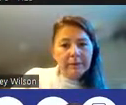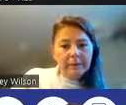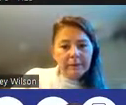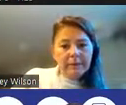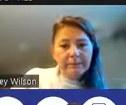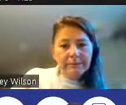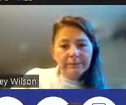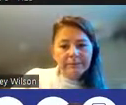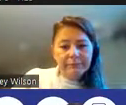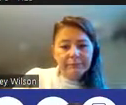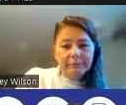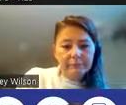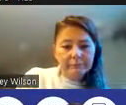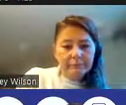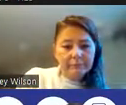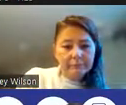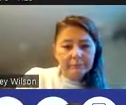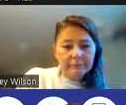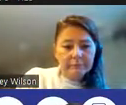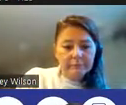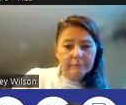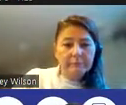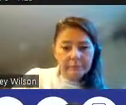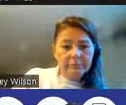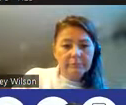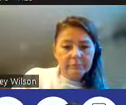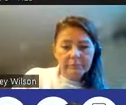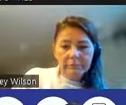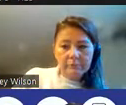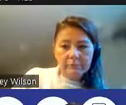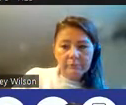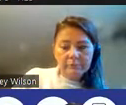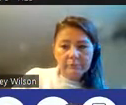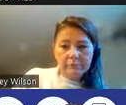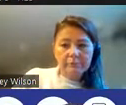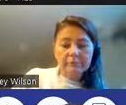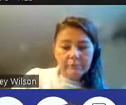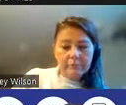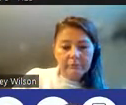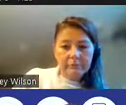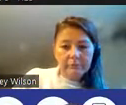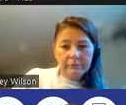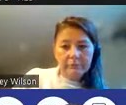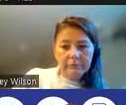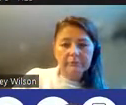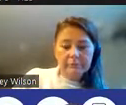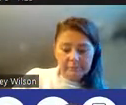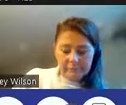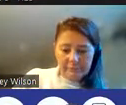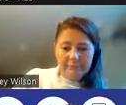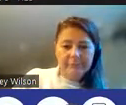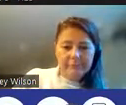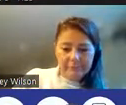of the quiz, if we do part two of the quiz during the break time, so folk who fancy that, so Julia, that gives you a bit more time, so